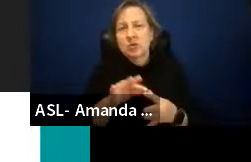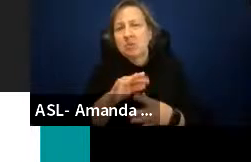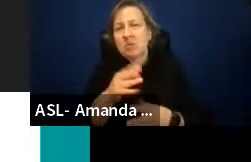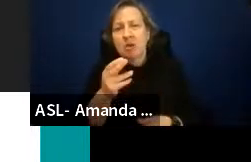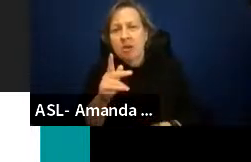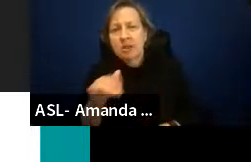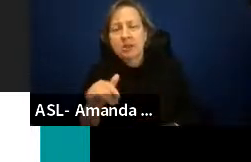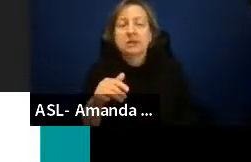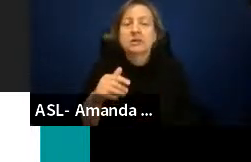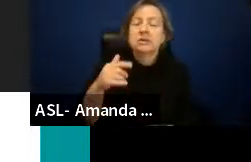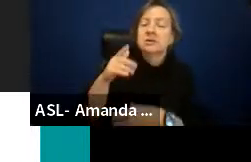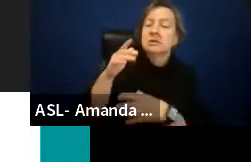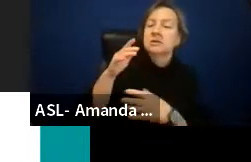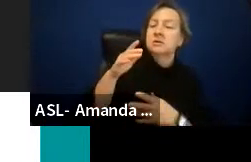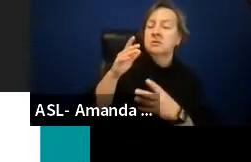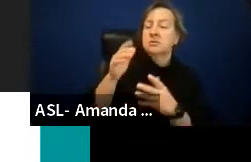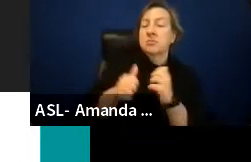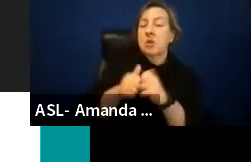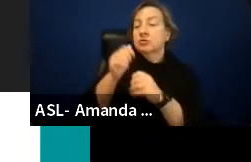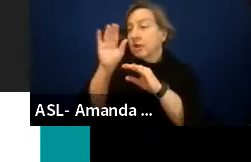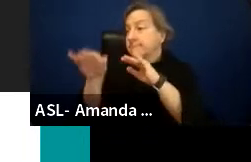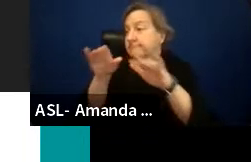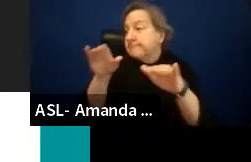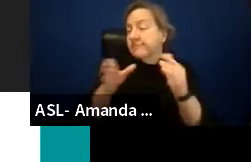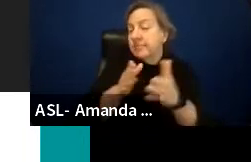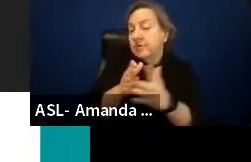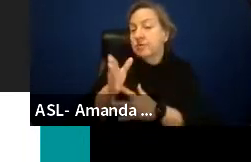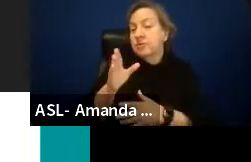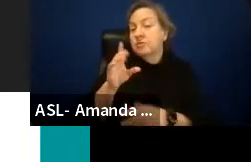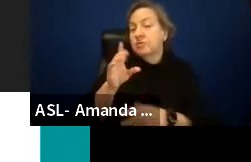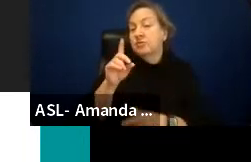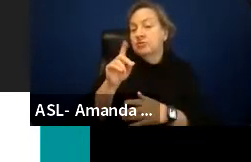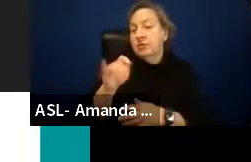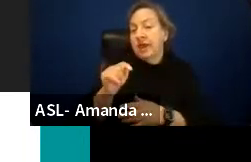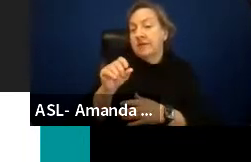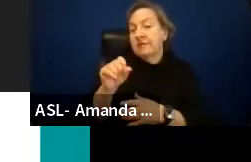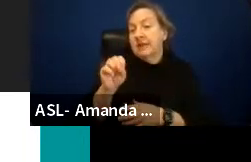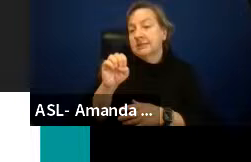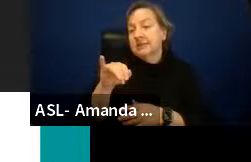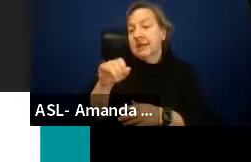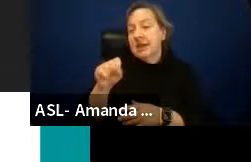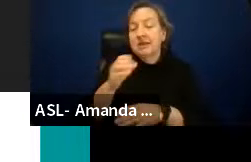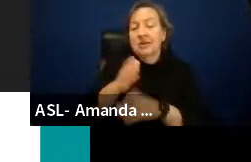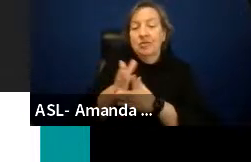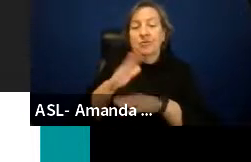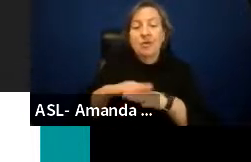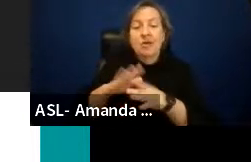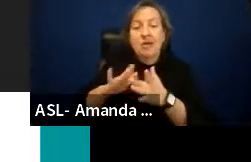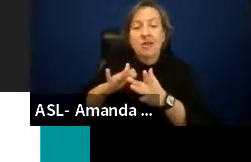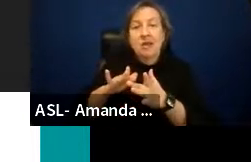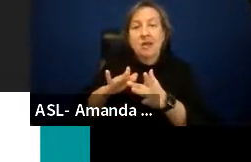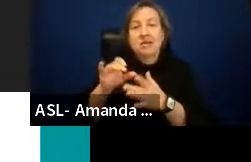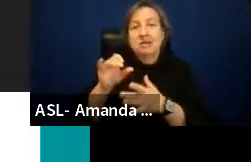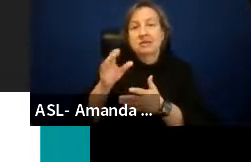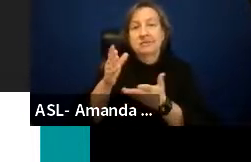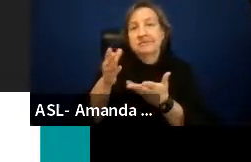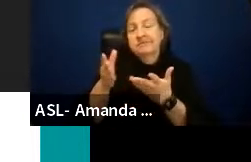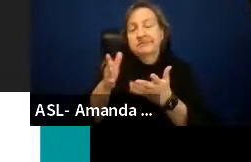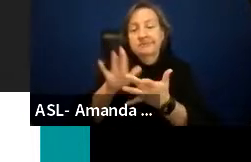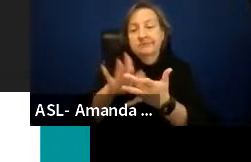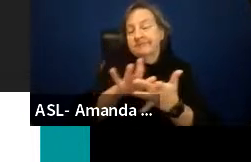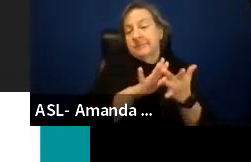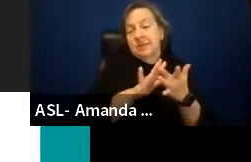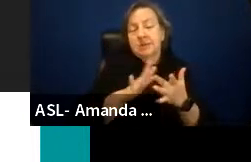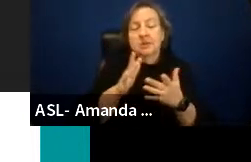about the draft SEIS has been through sort of virtual sources. Sometimes, I'm